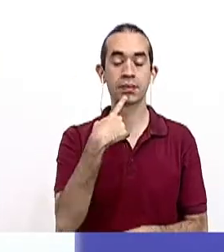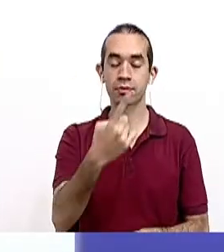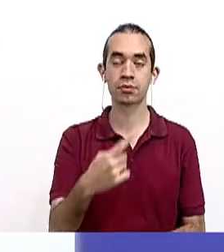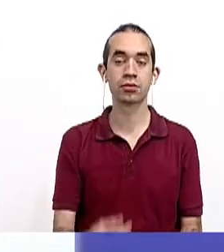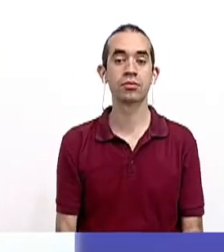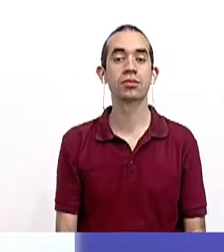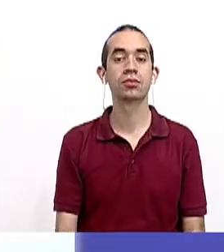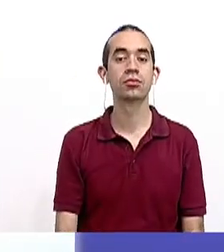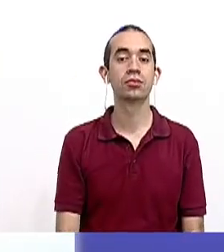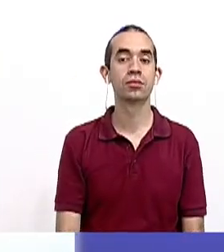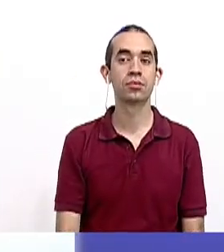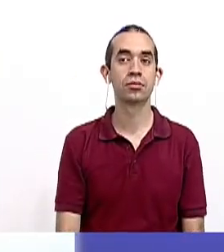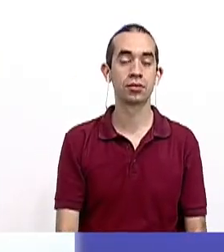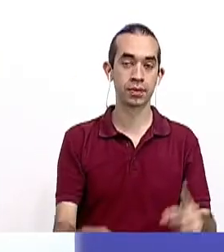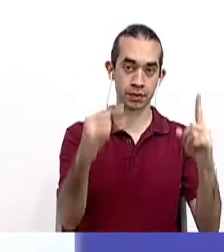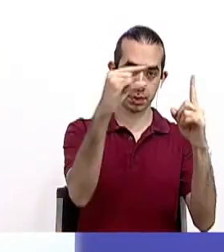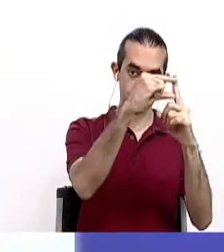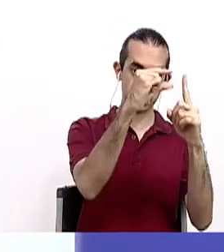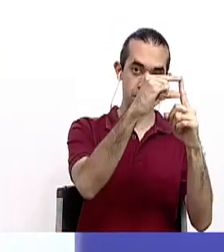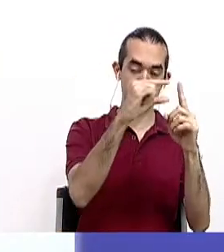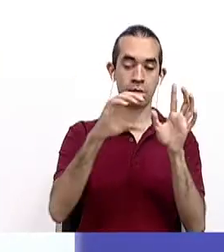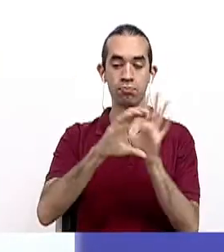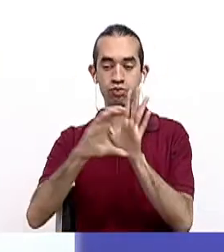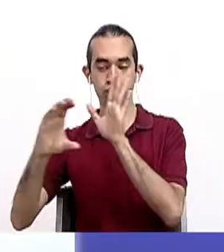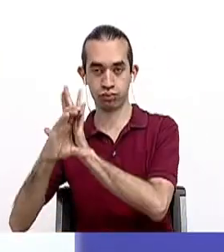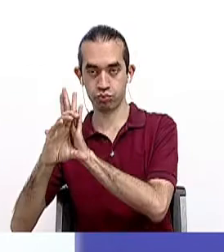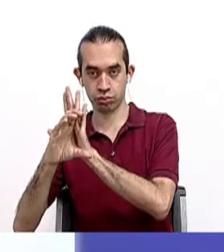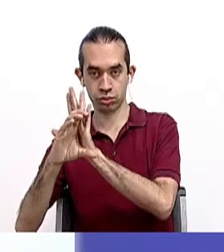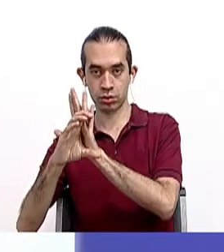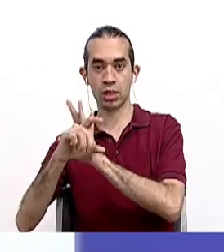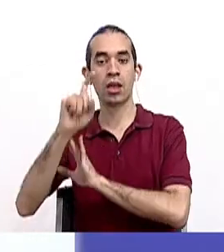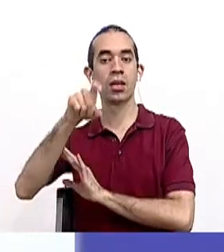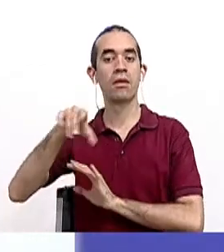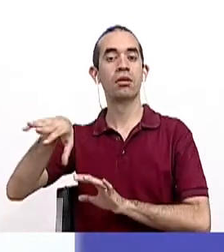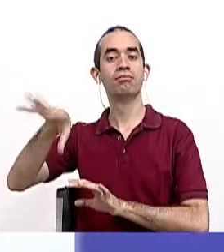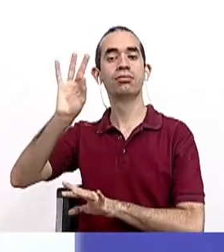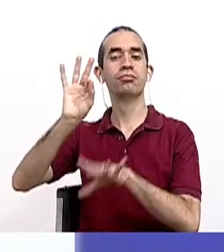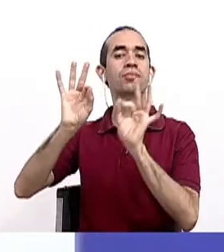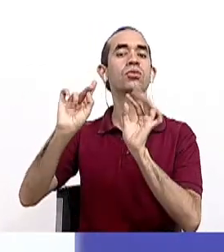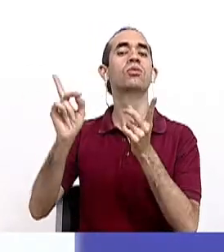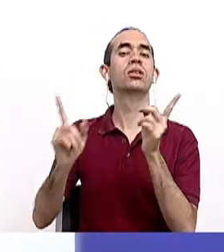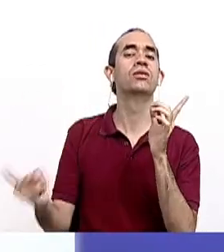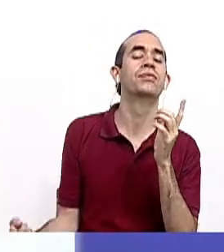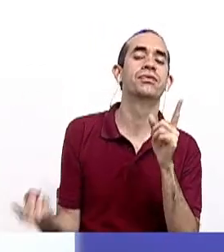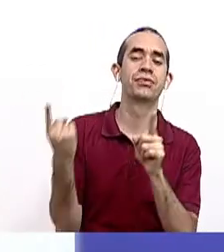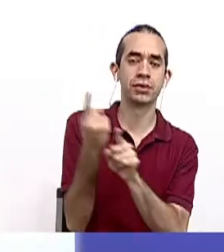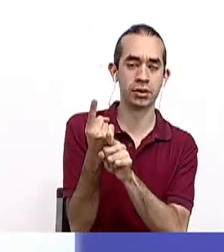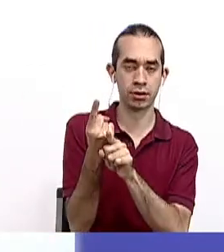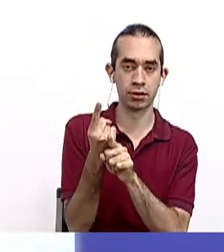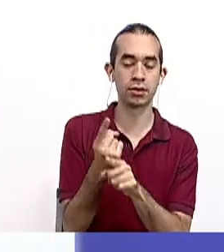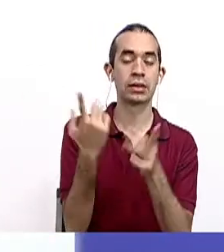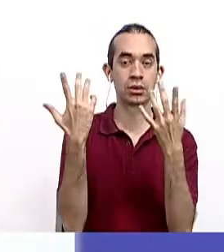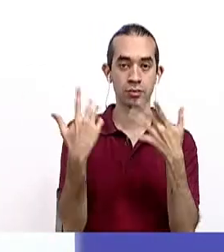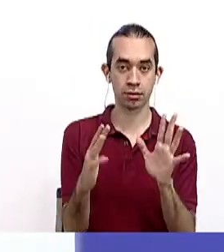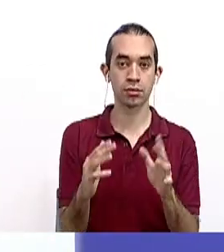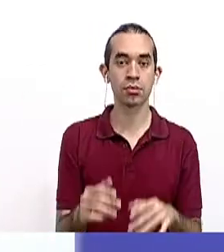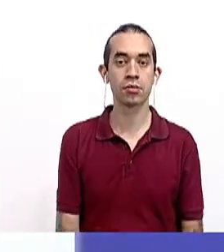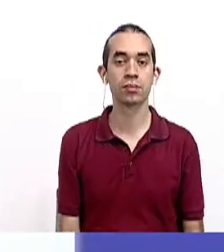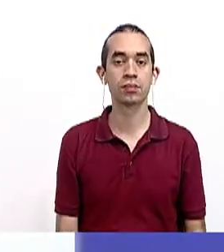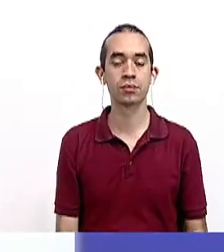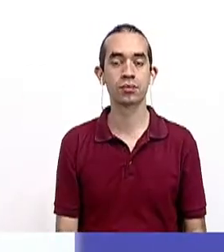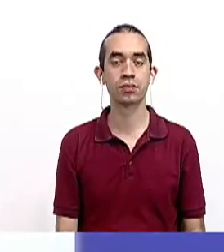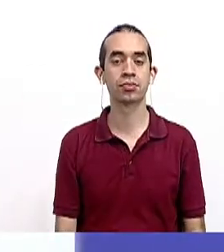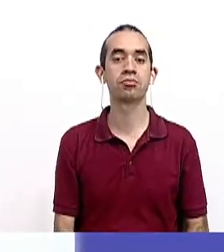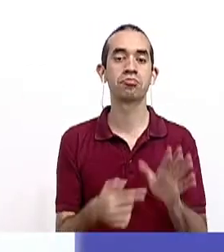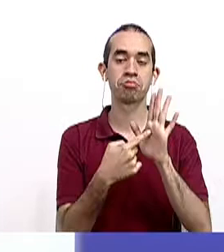will have the word and two pictures. You have to choose the correct picture. After that, I'm going to show you